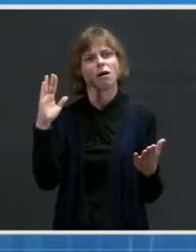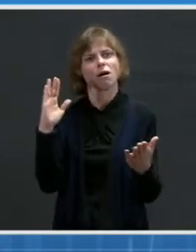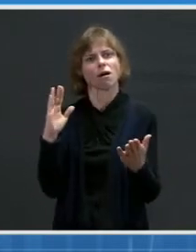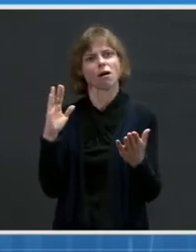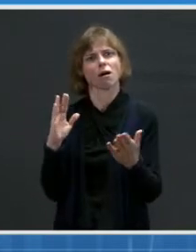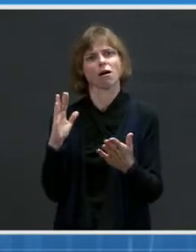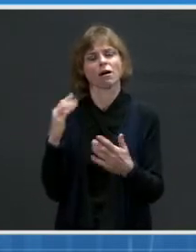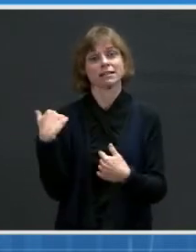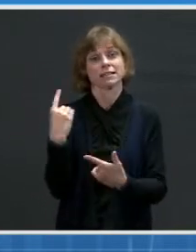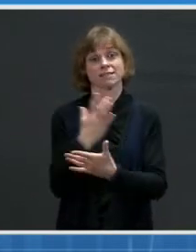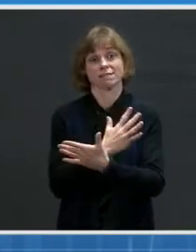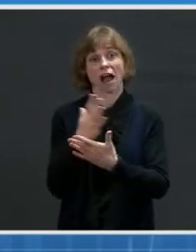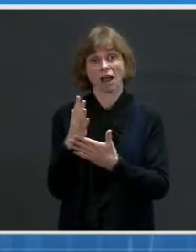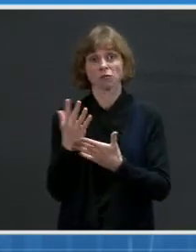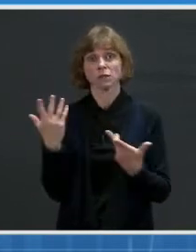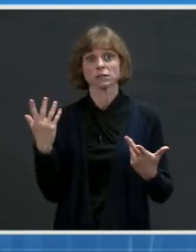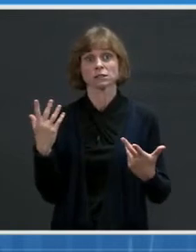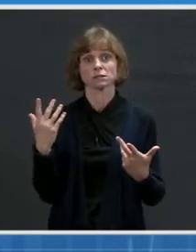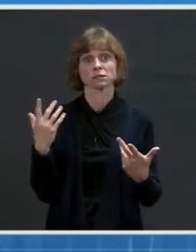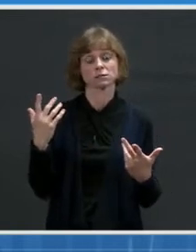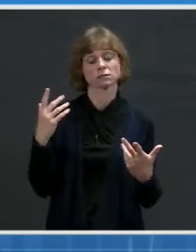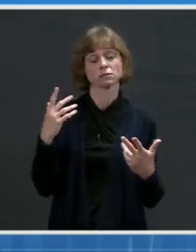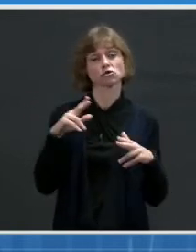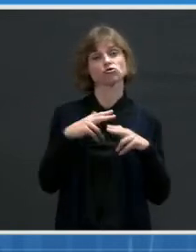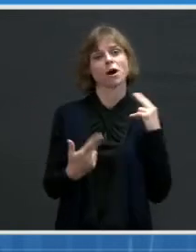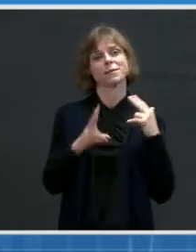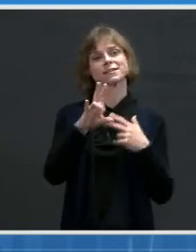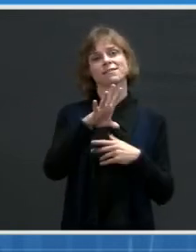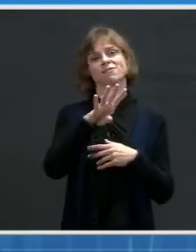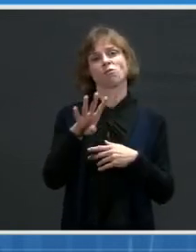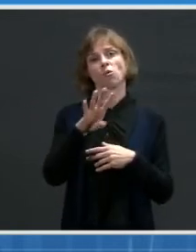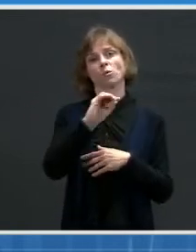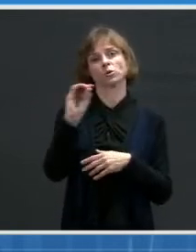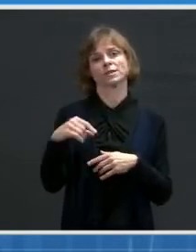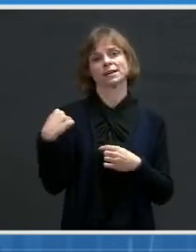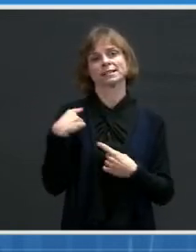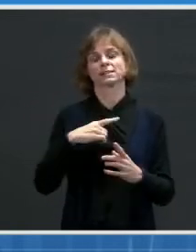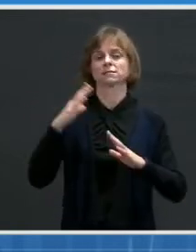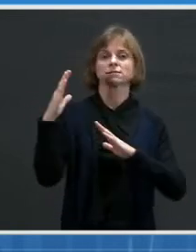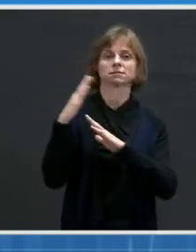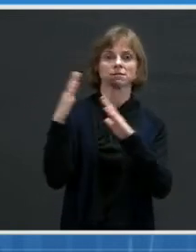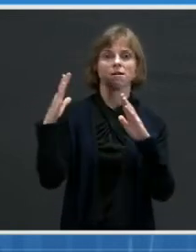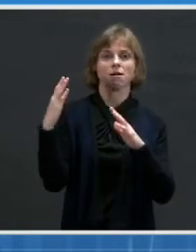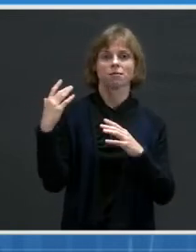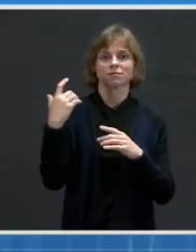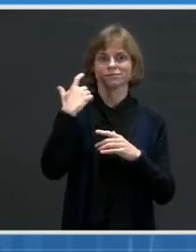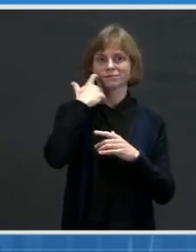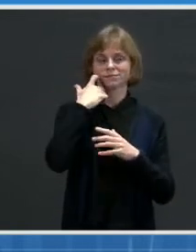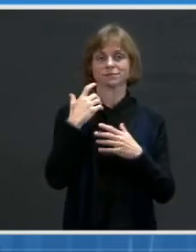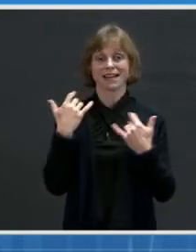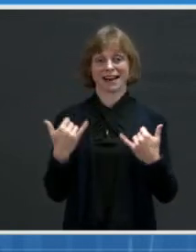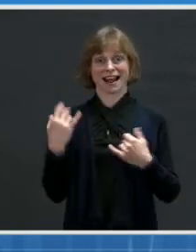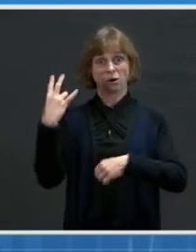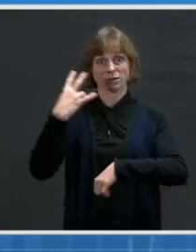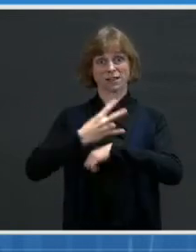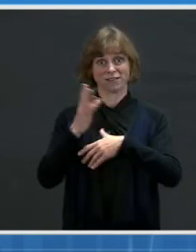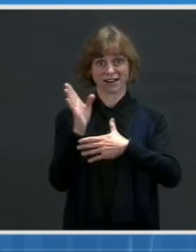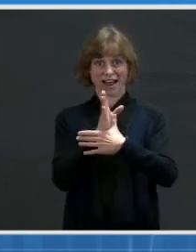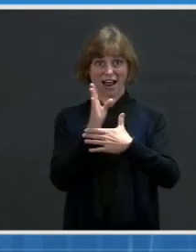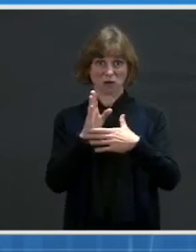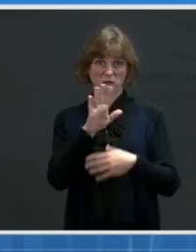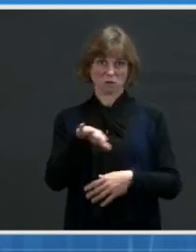dropping 74% since the peak 7-day average on January 11th. The current 7-day average,